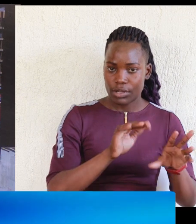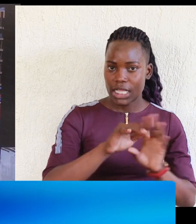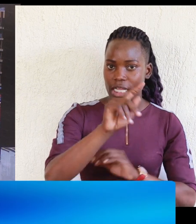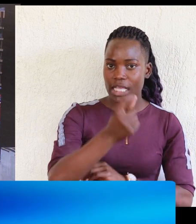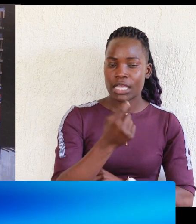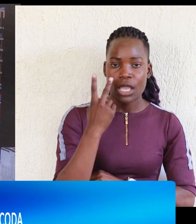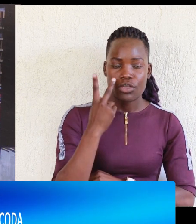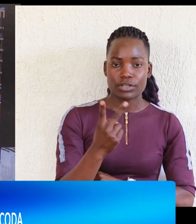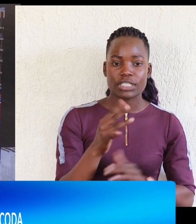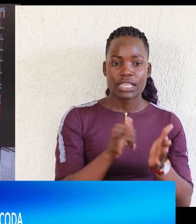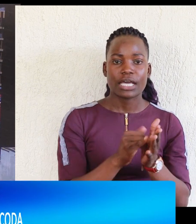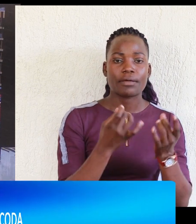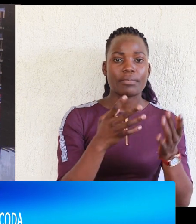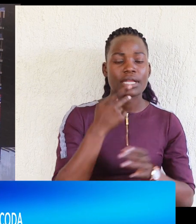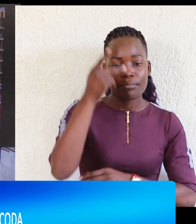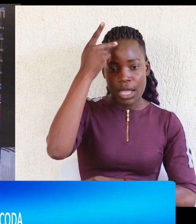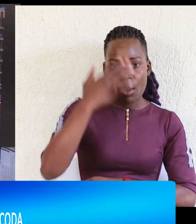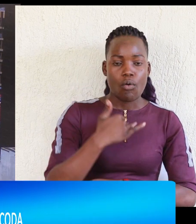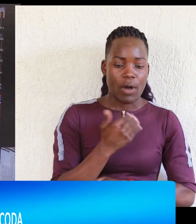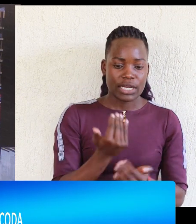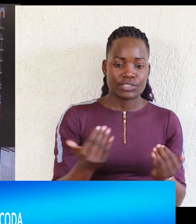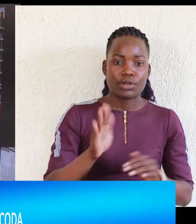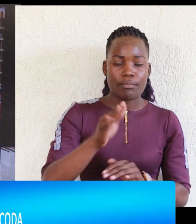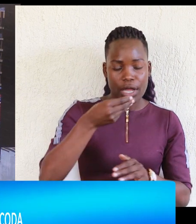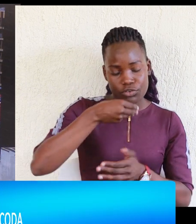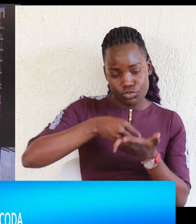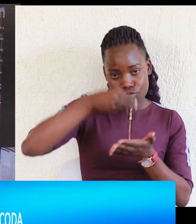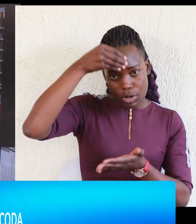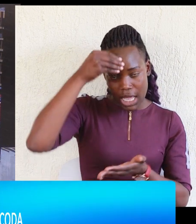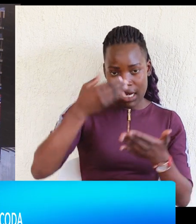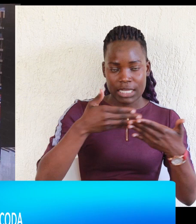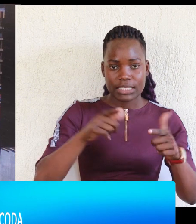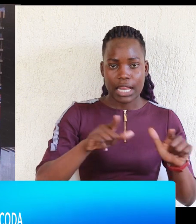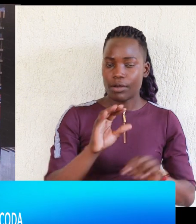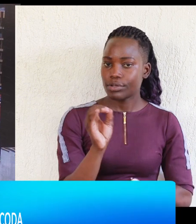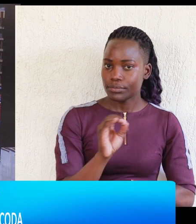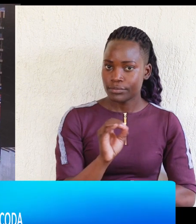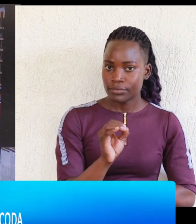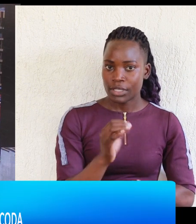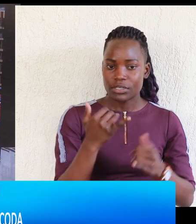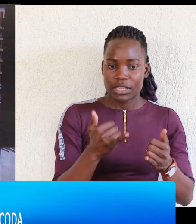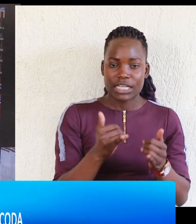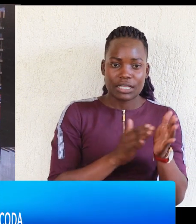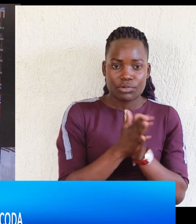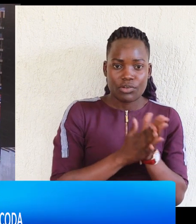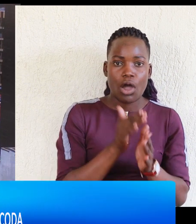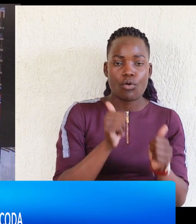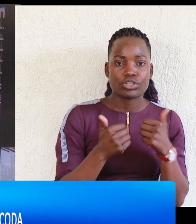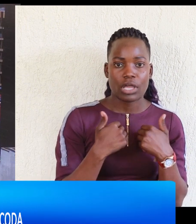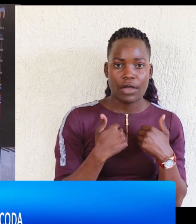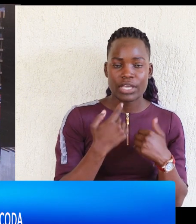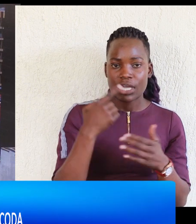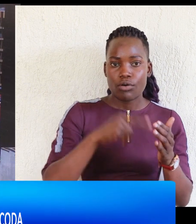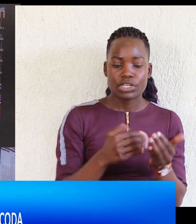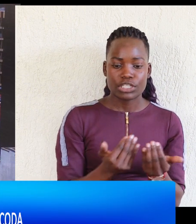in Kenya, you'll realize most parents don't want their own kids to learn sign language. So actually it is a drive we have that kids for the deaf